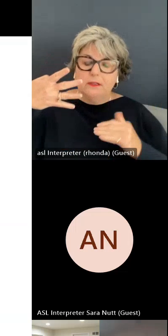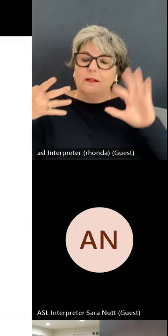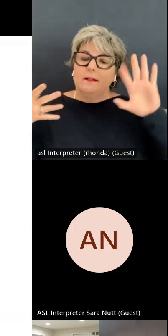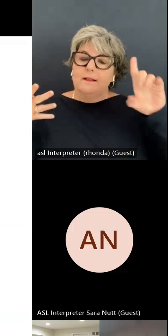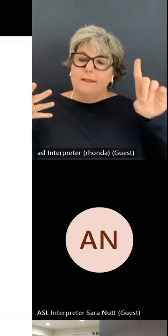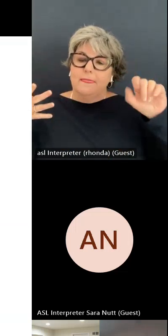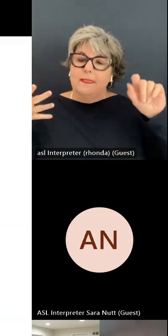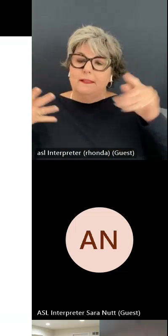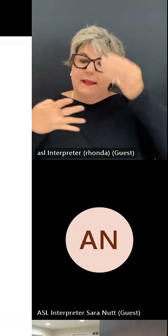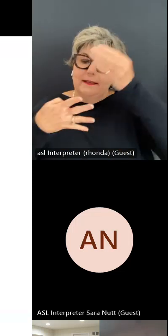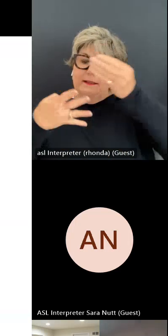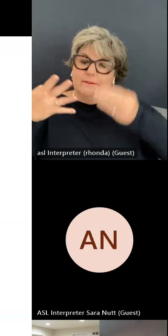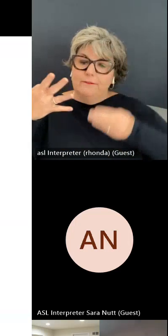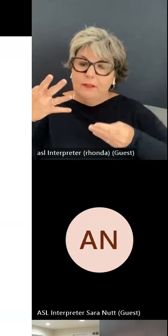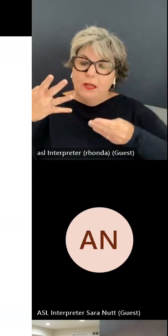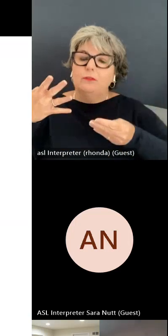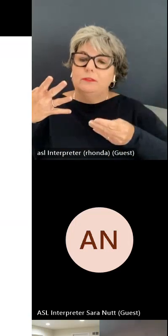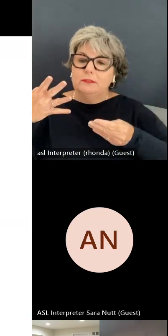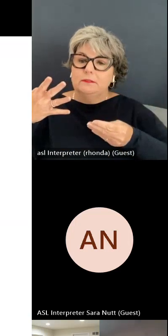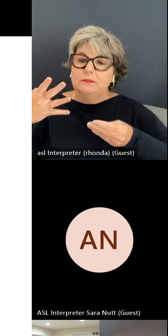through both across